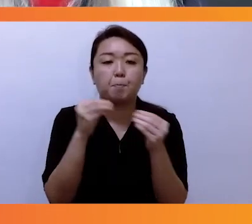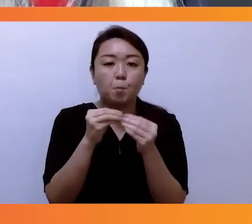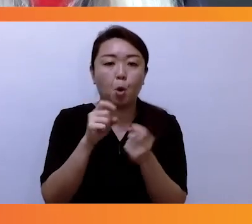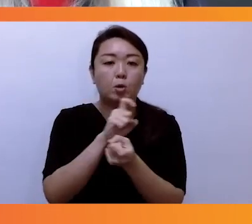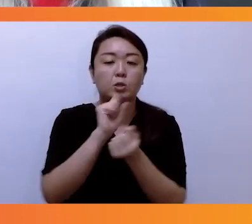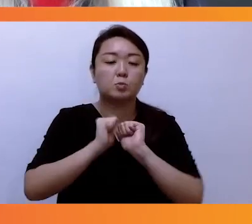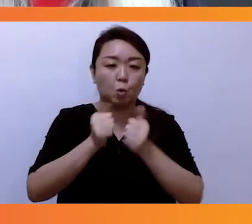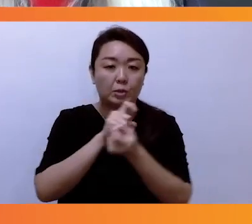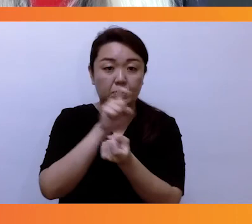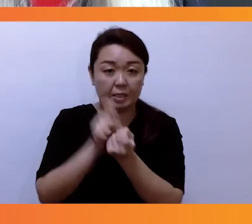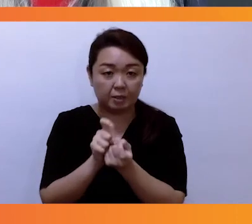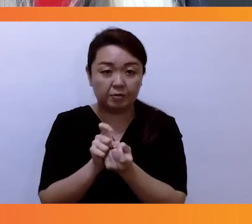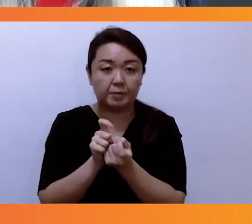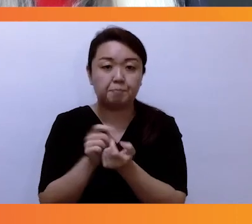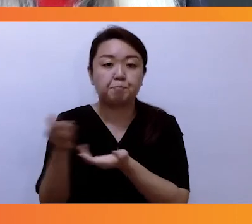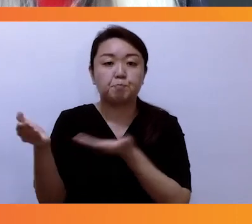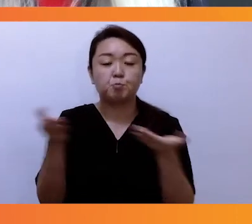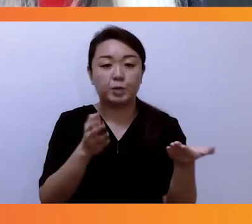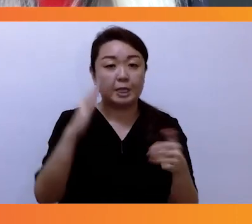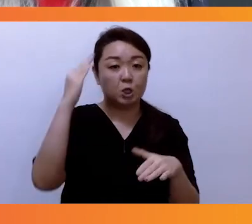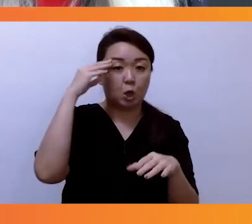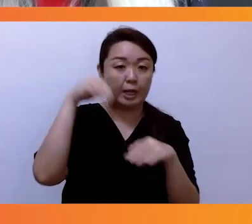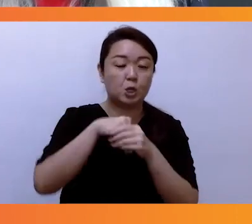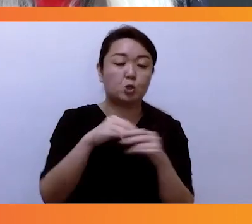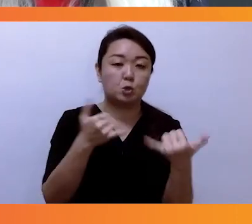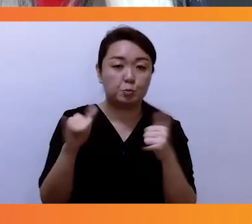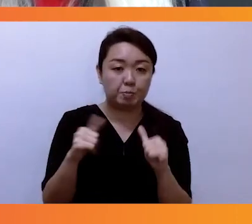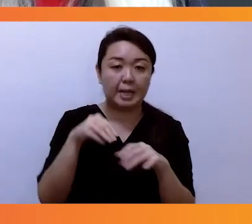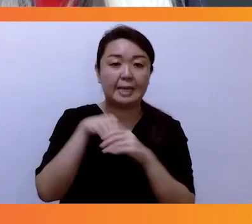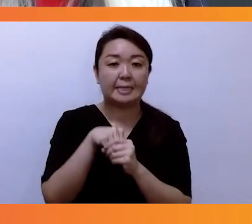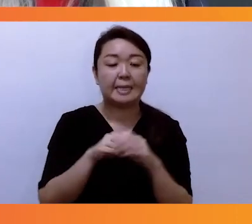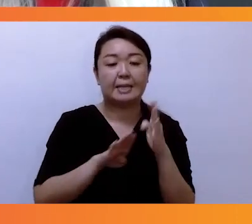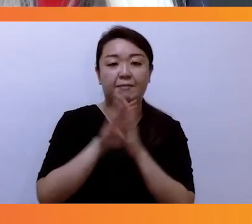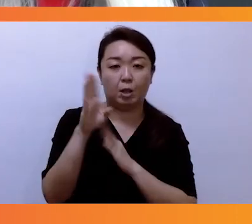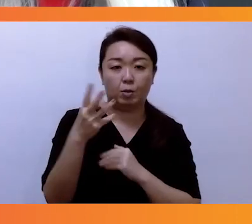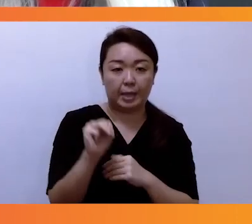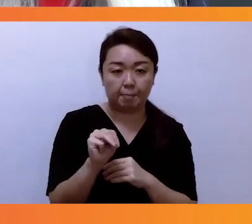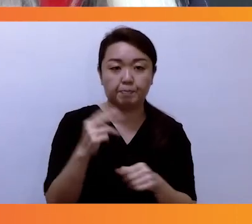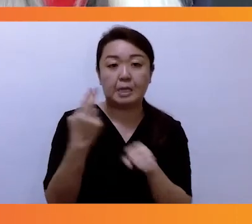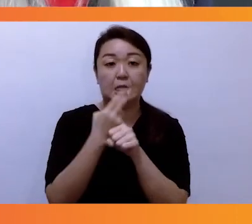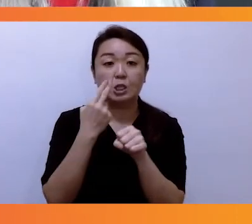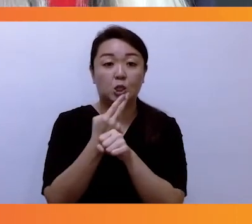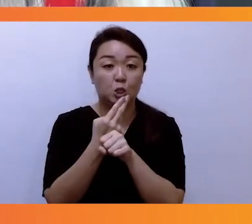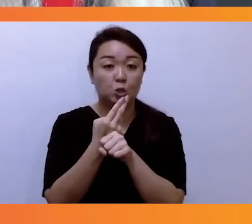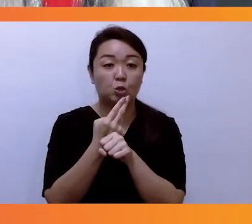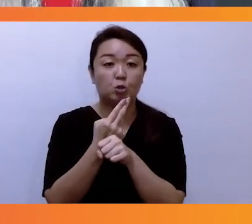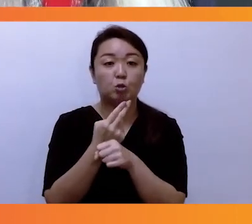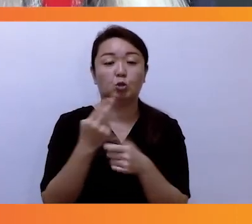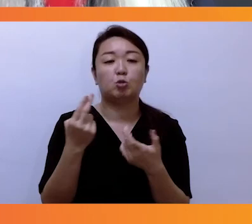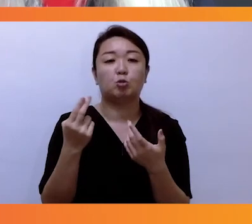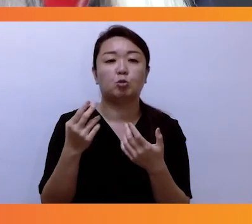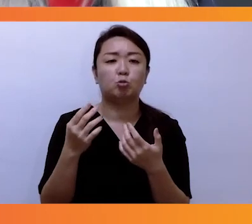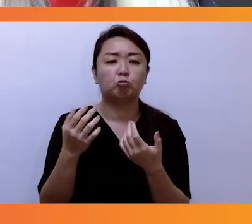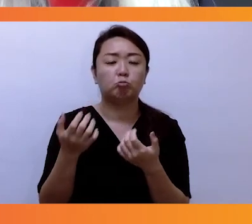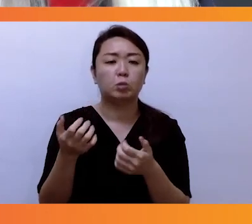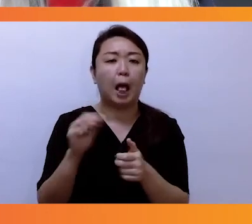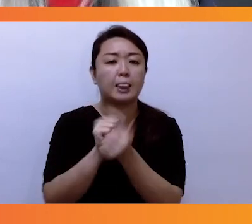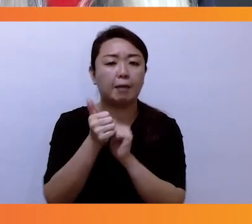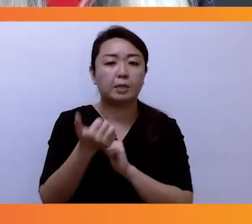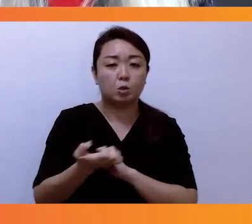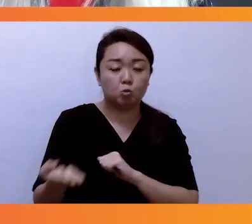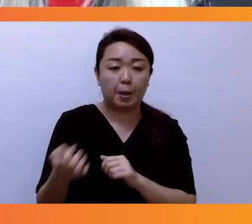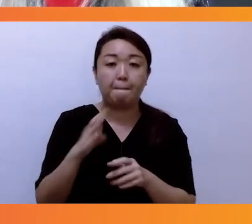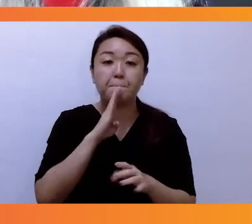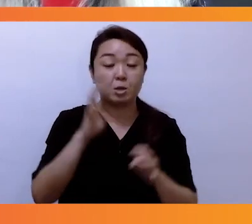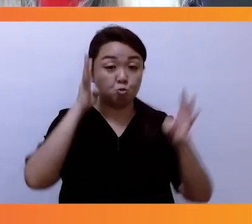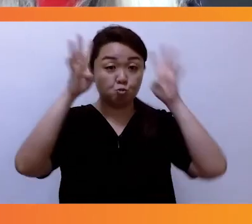more sport specific. Bring that knowledge into play in developing them. Use adapted equipment. Be